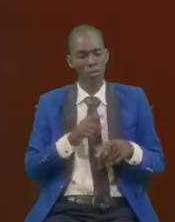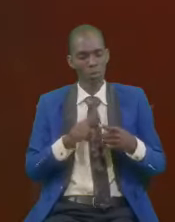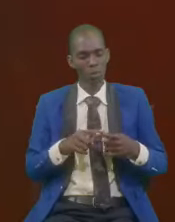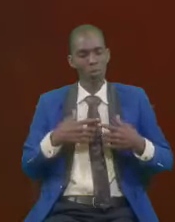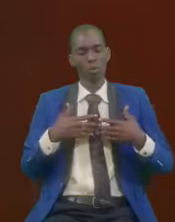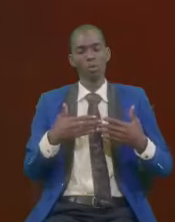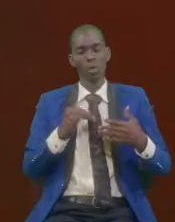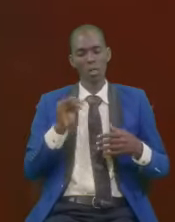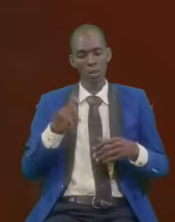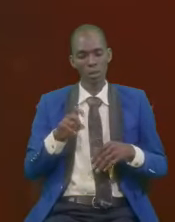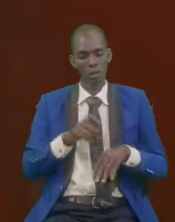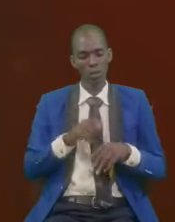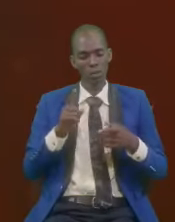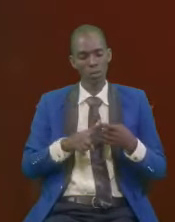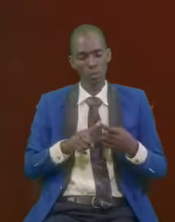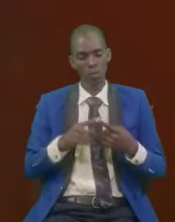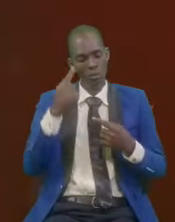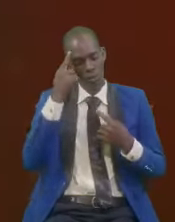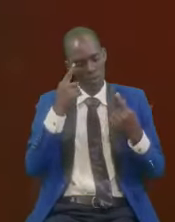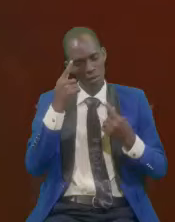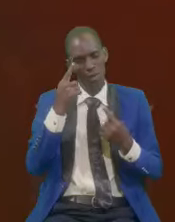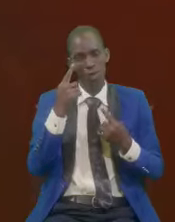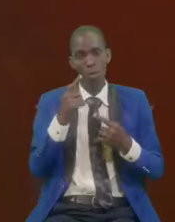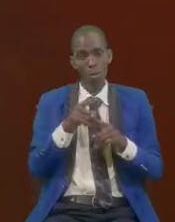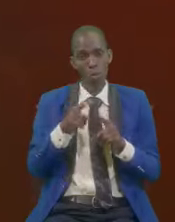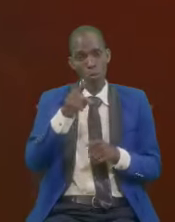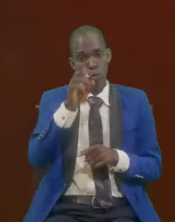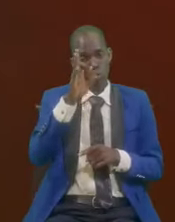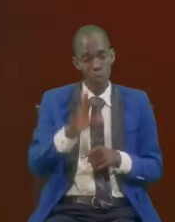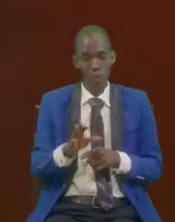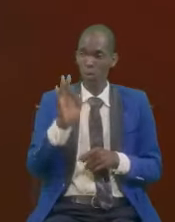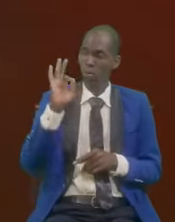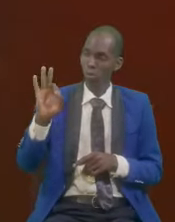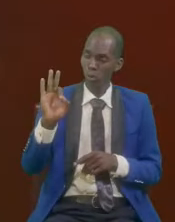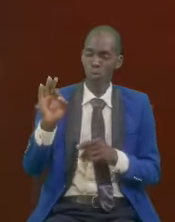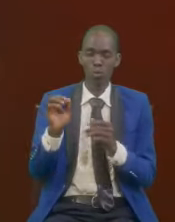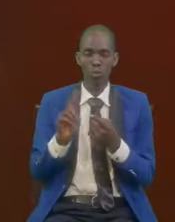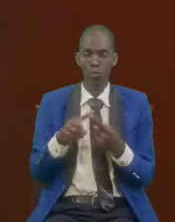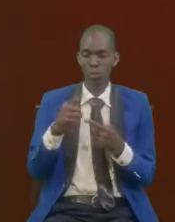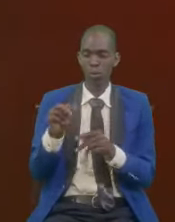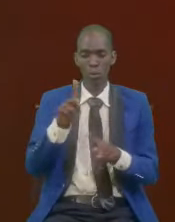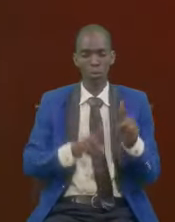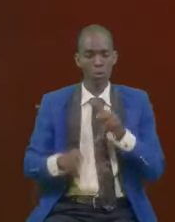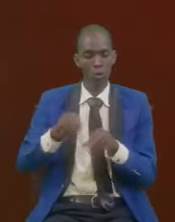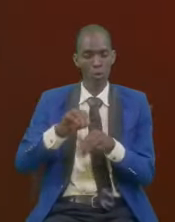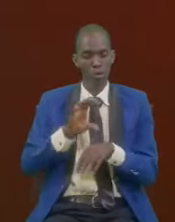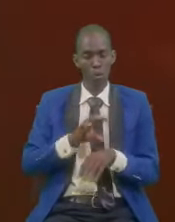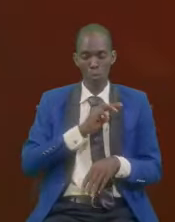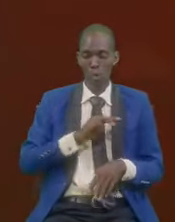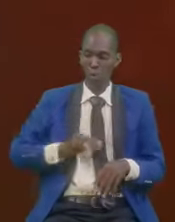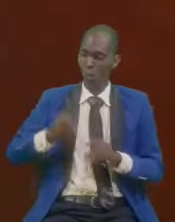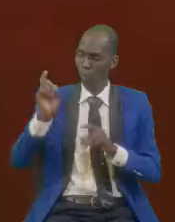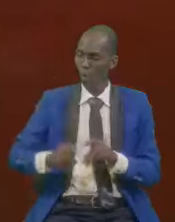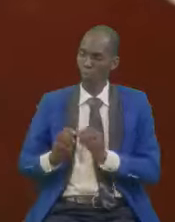know, have my life. But you preacher, you tell congregation, stay together. but you cannot stay